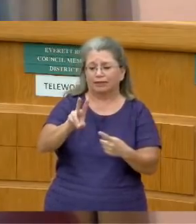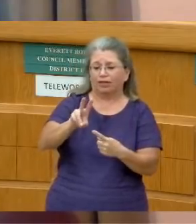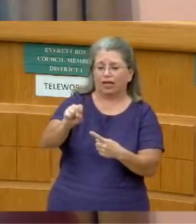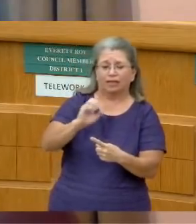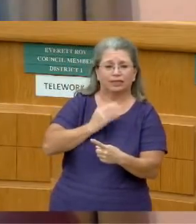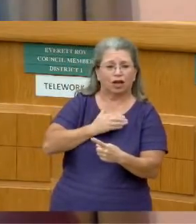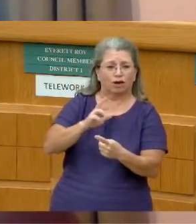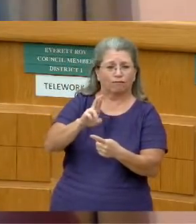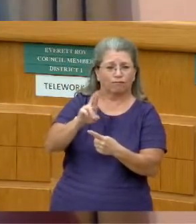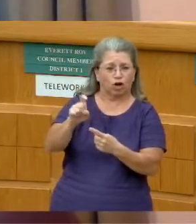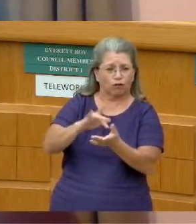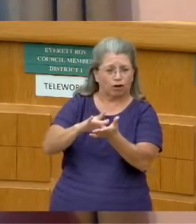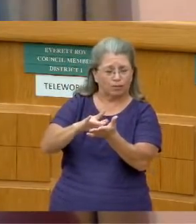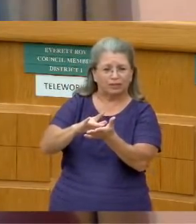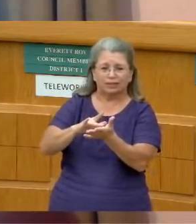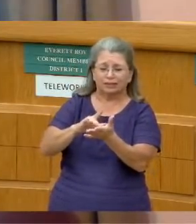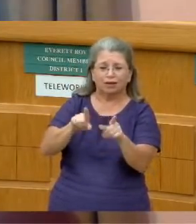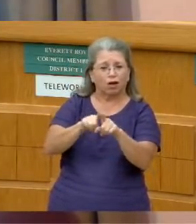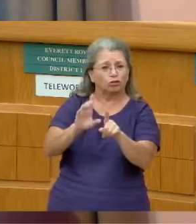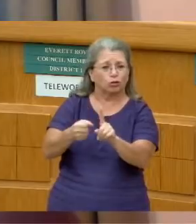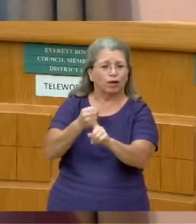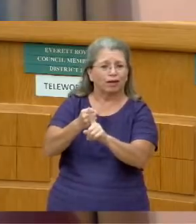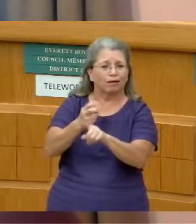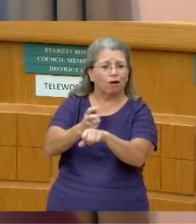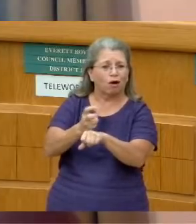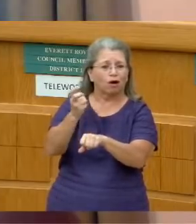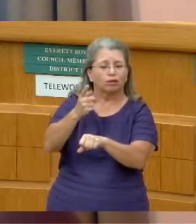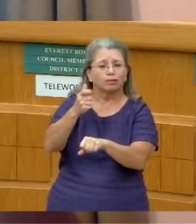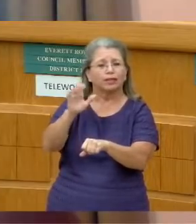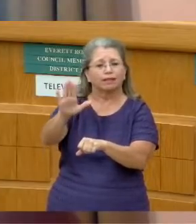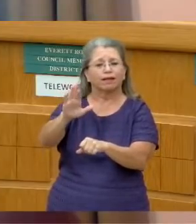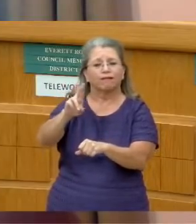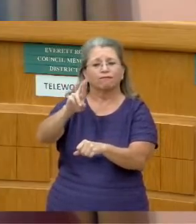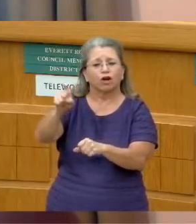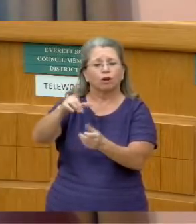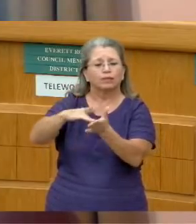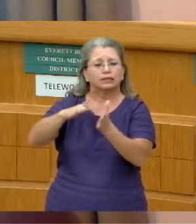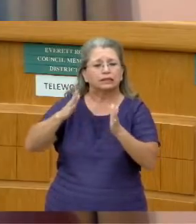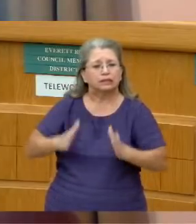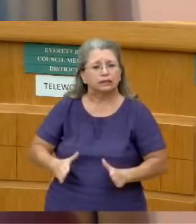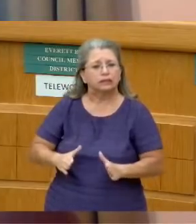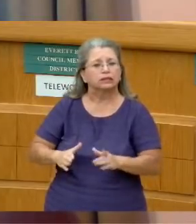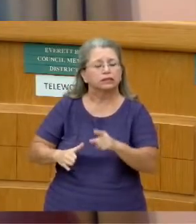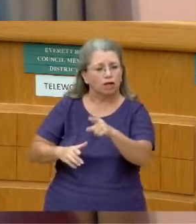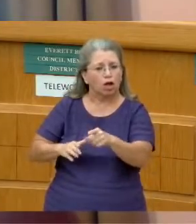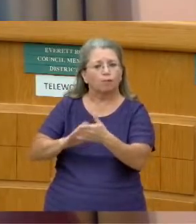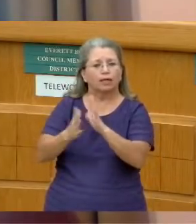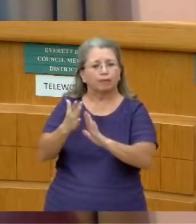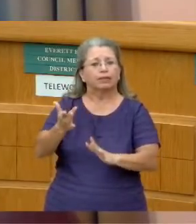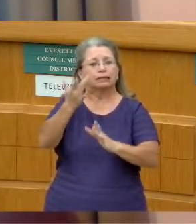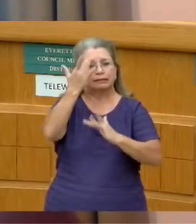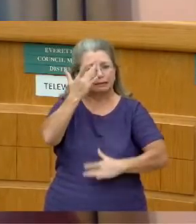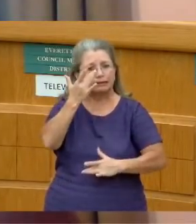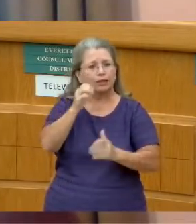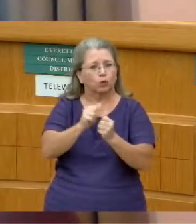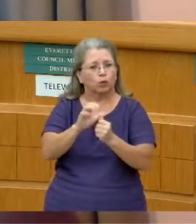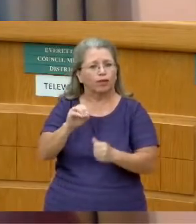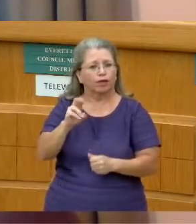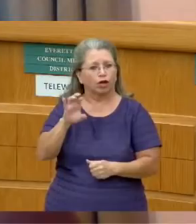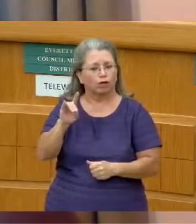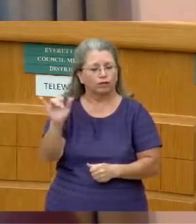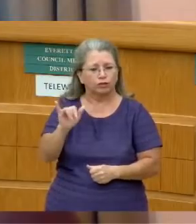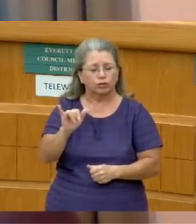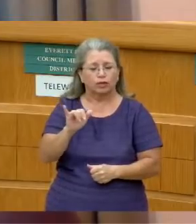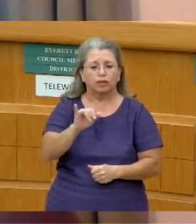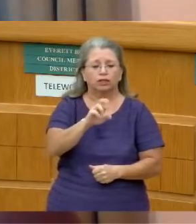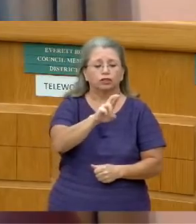with having pharmacists that are becoming ill with COVID-19. The pharmacists have asked that we also ask the public